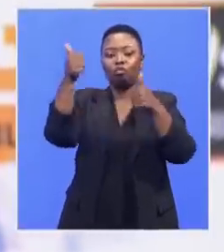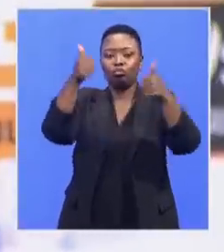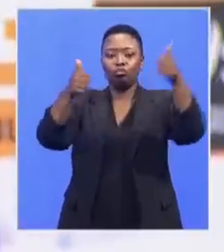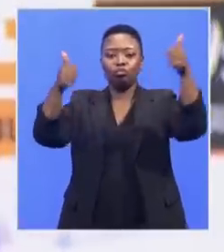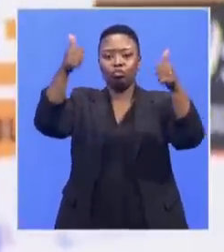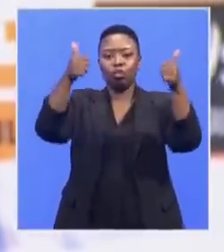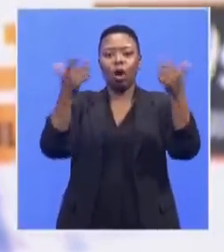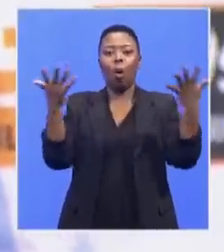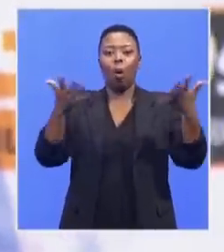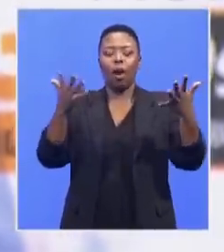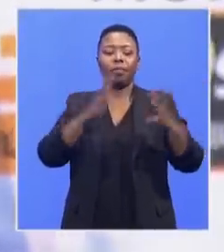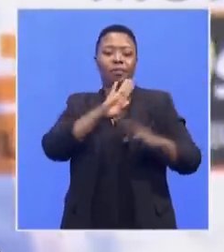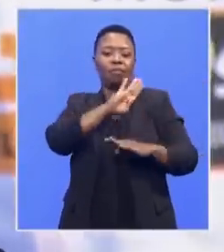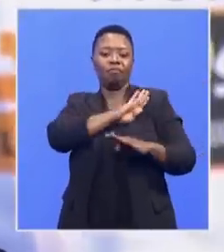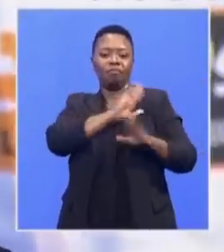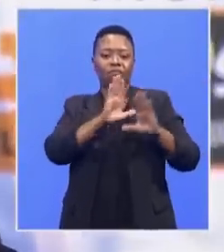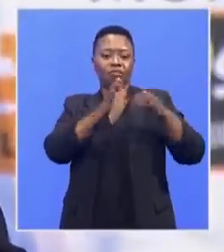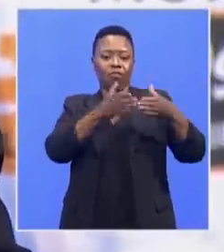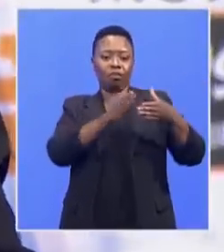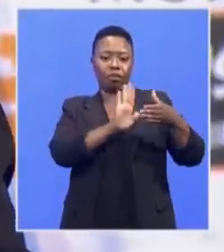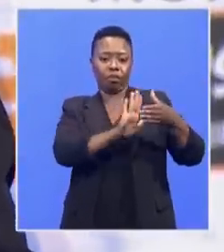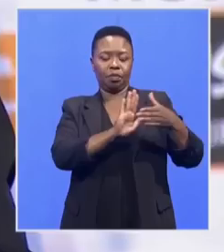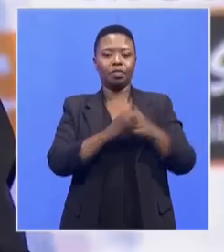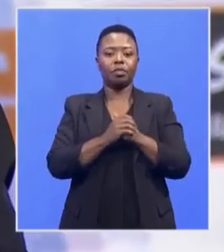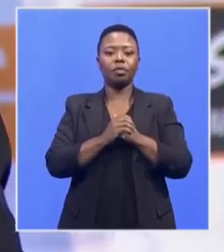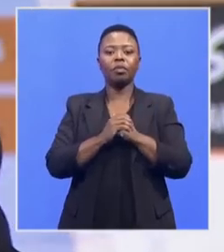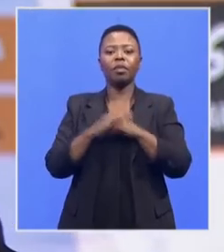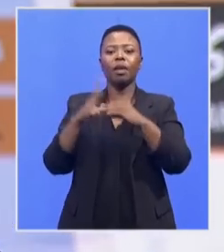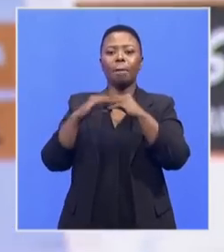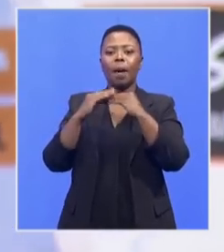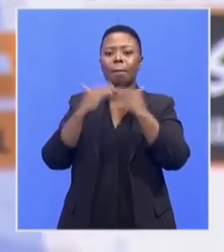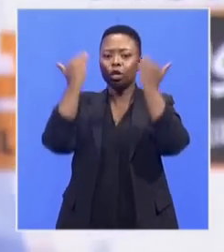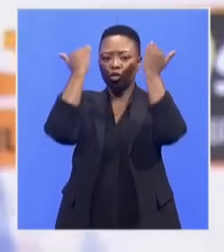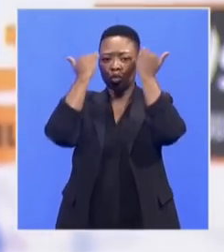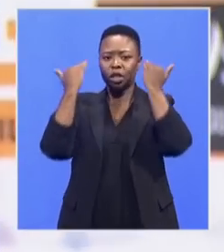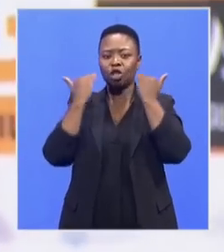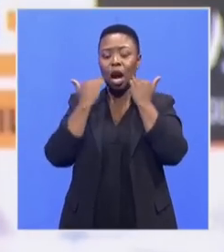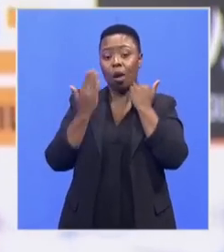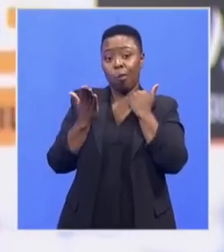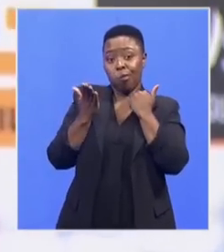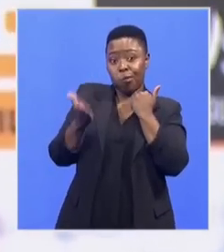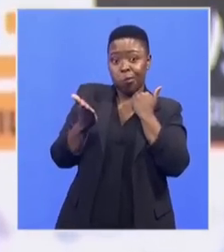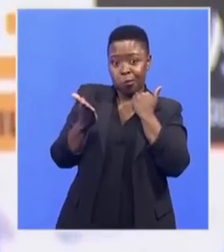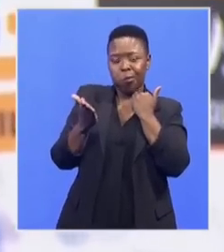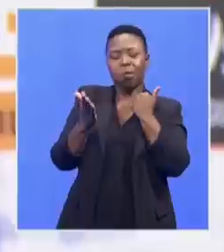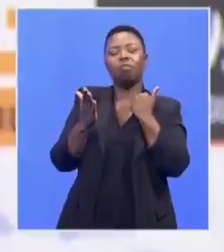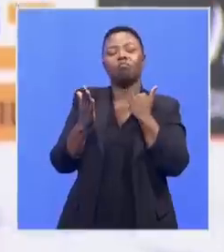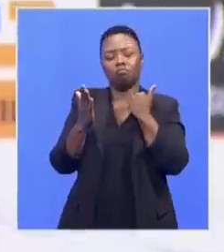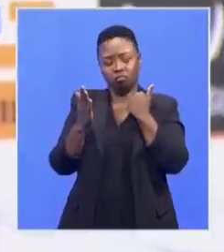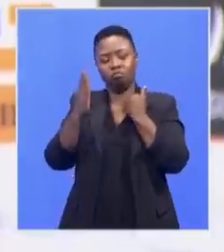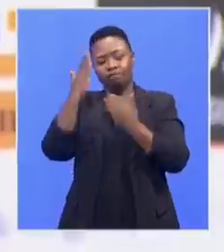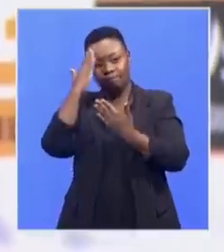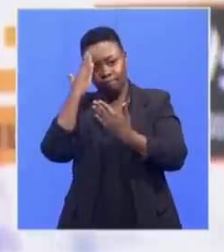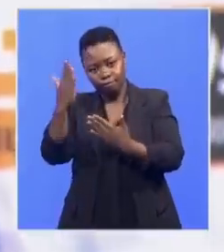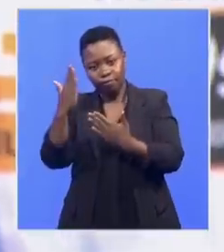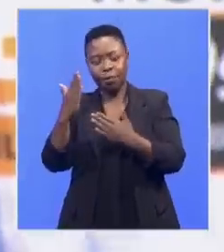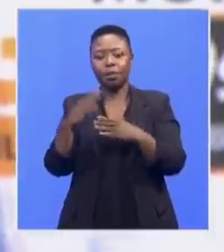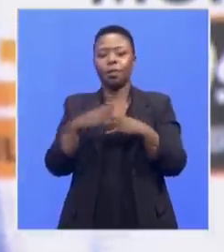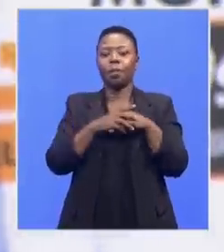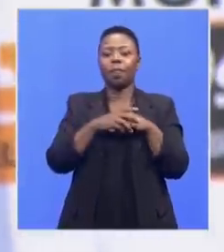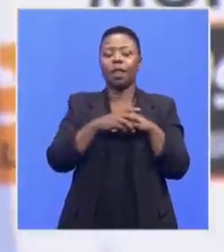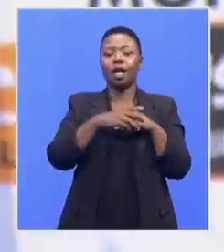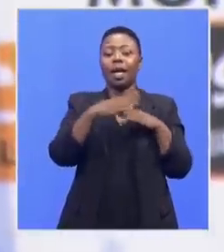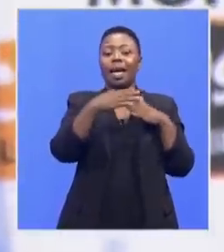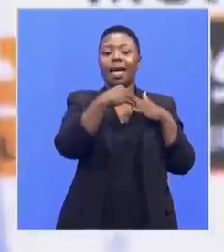Defence Force, members of the judiciary who may be here with us, leaders of various